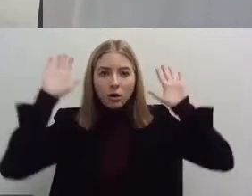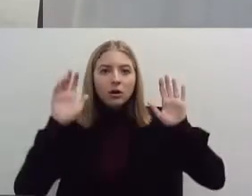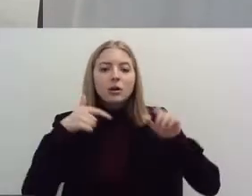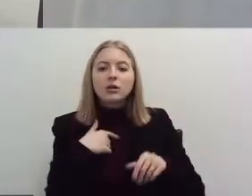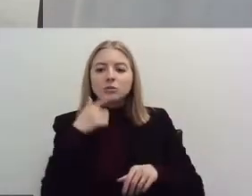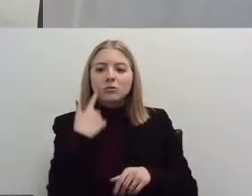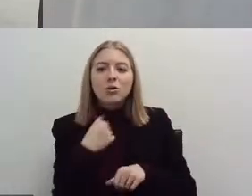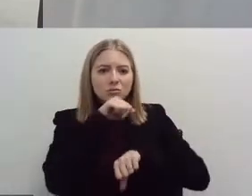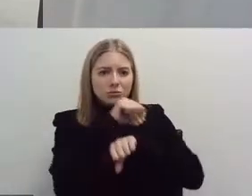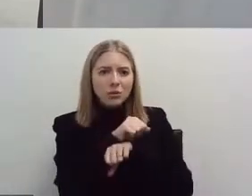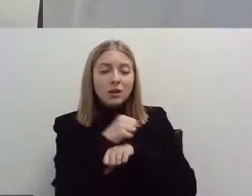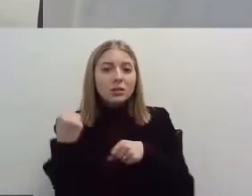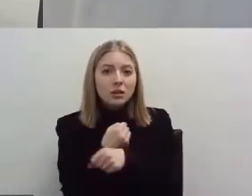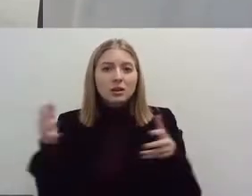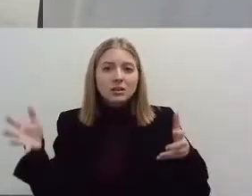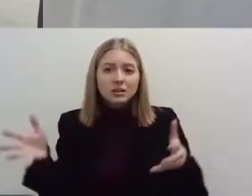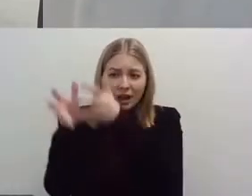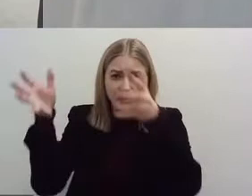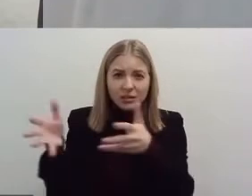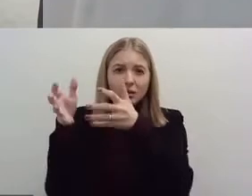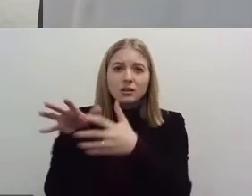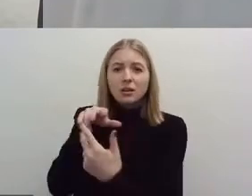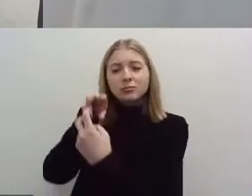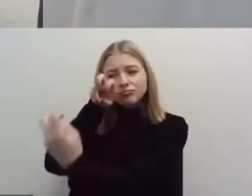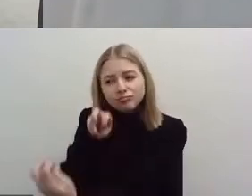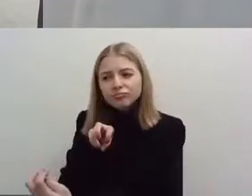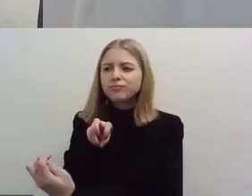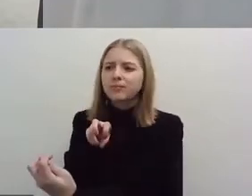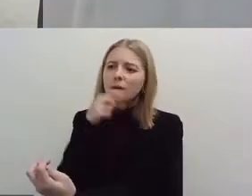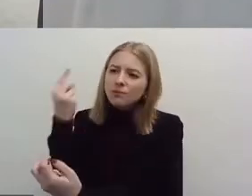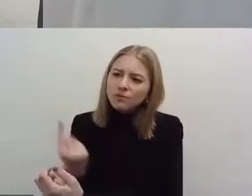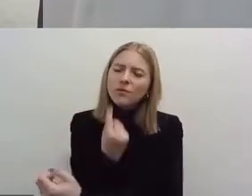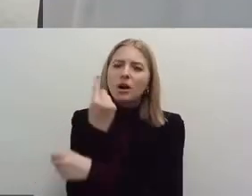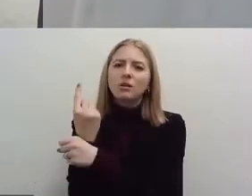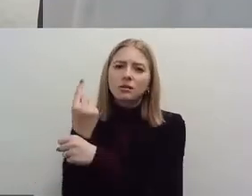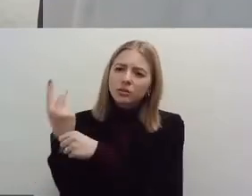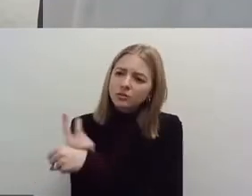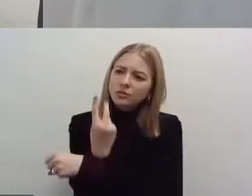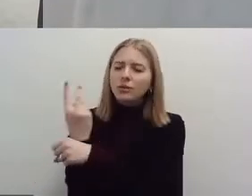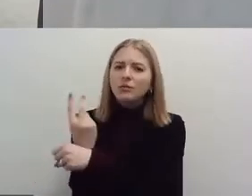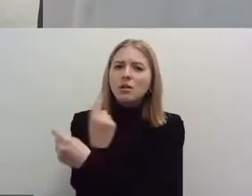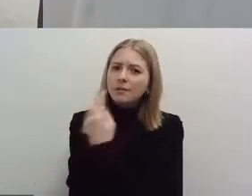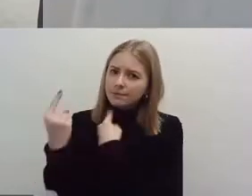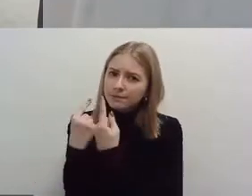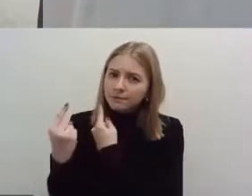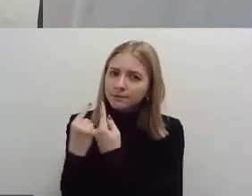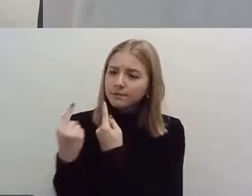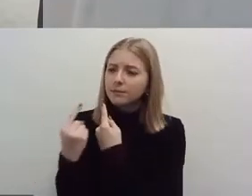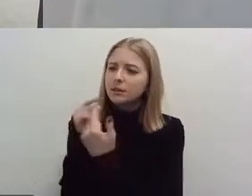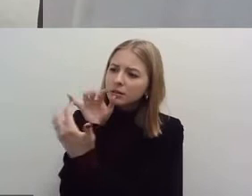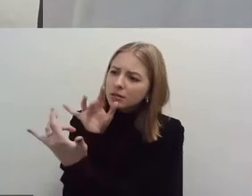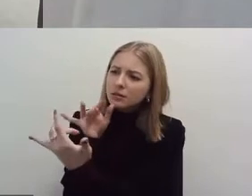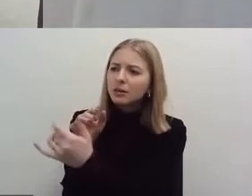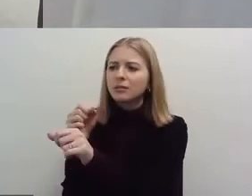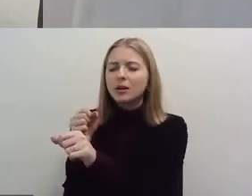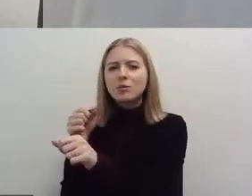down for this 1 hour or whatever you take this exam for. And this is what the rest of